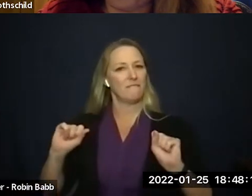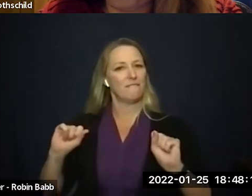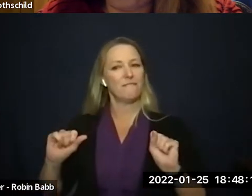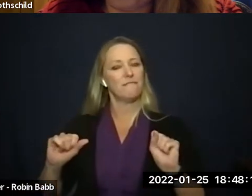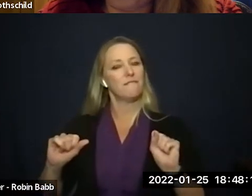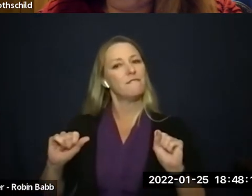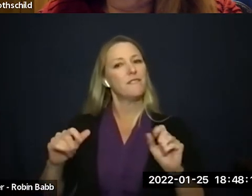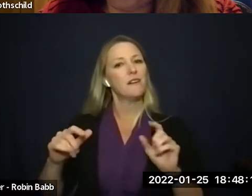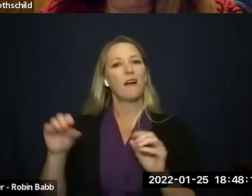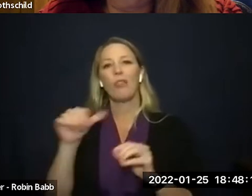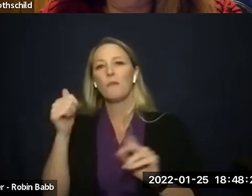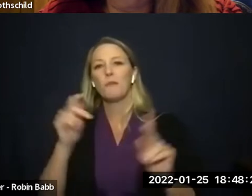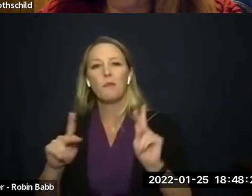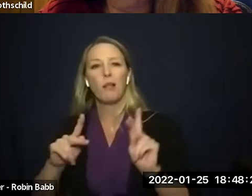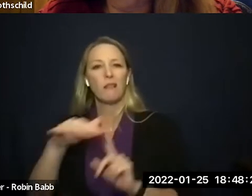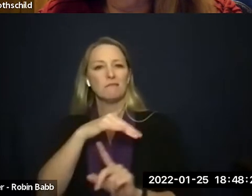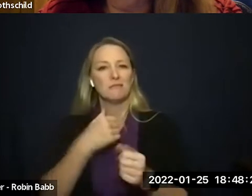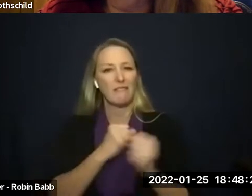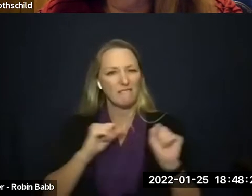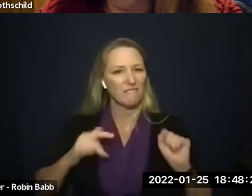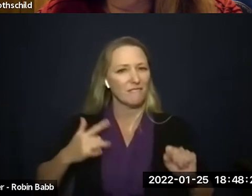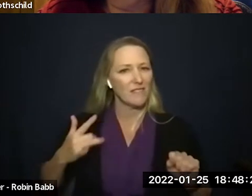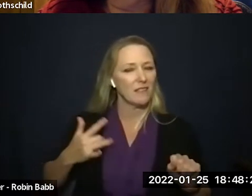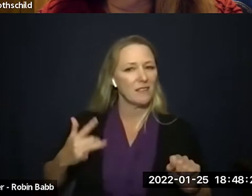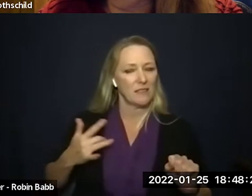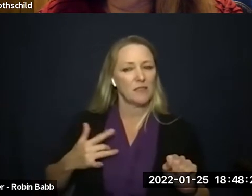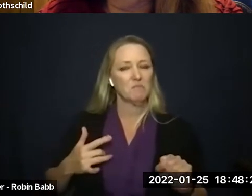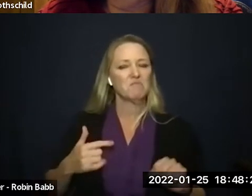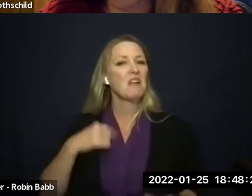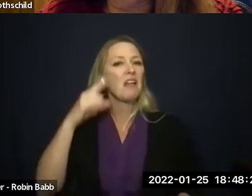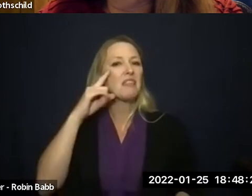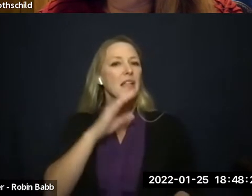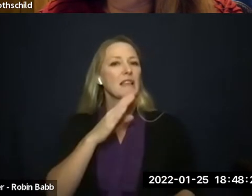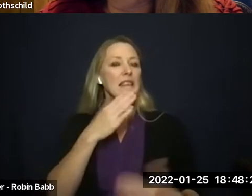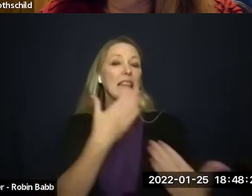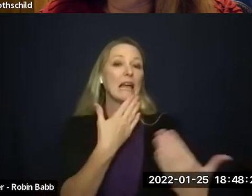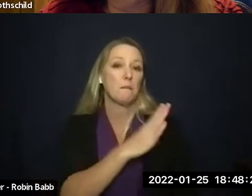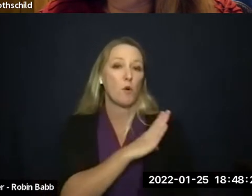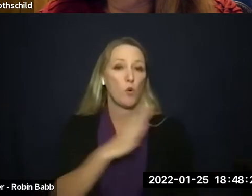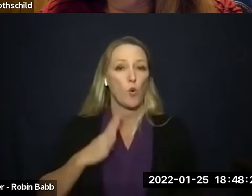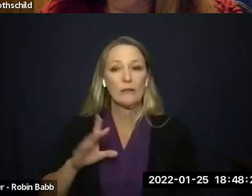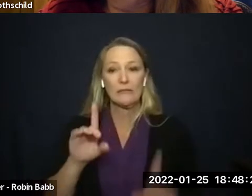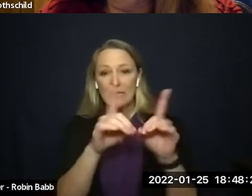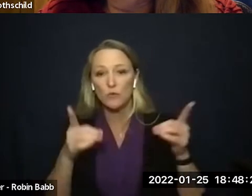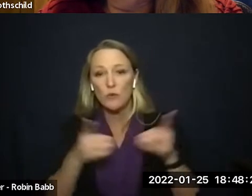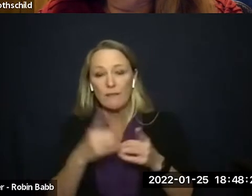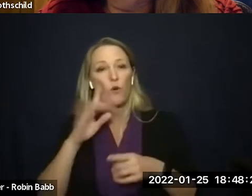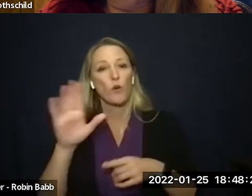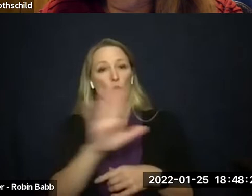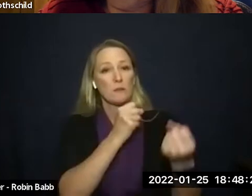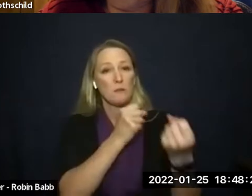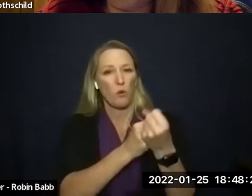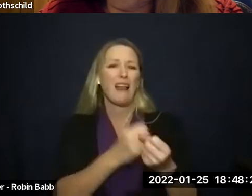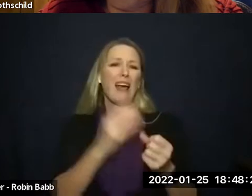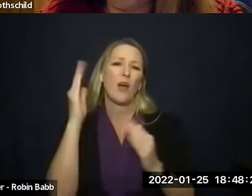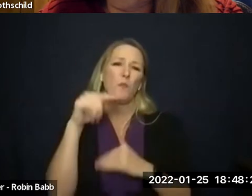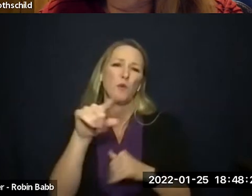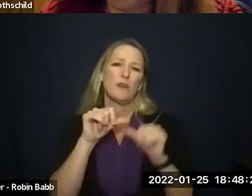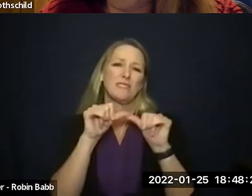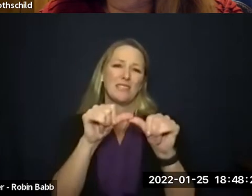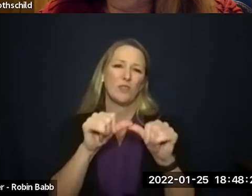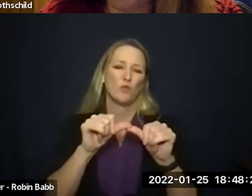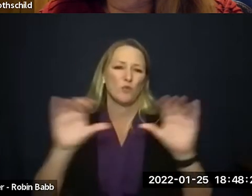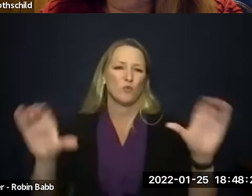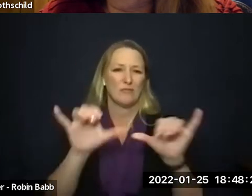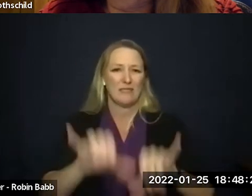person during this pandemic i think the board and the district for their support and hope they continue to take action to ensure the protection of students health